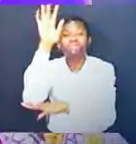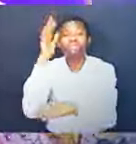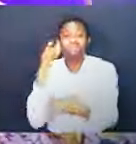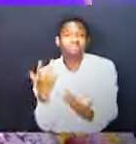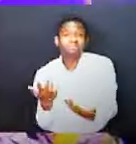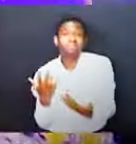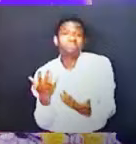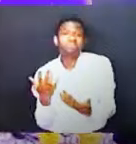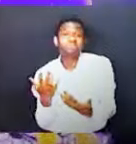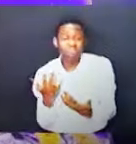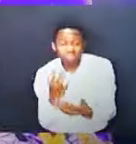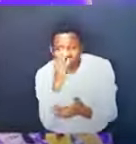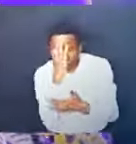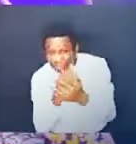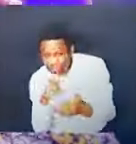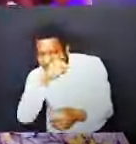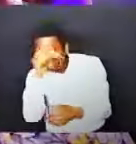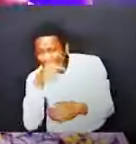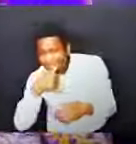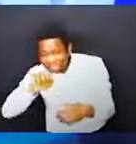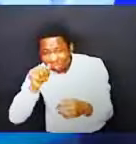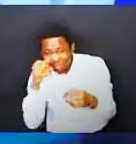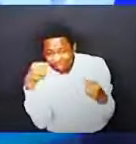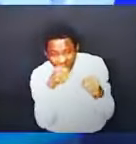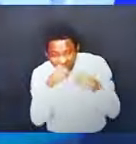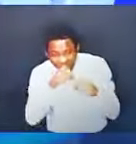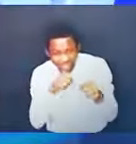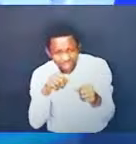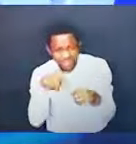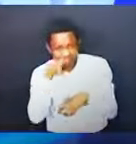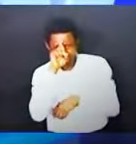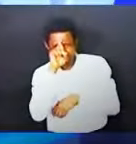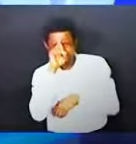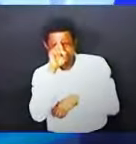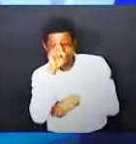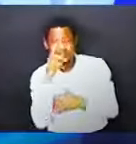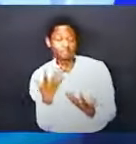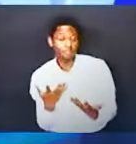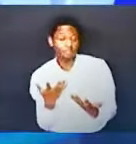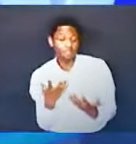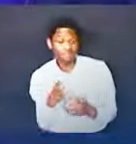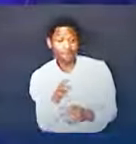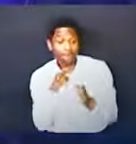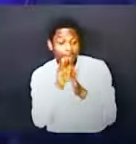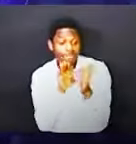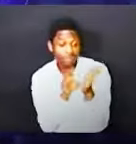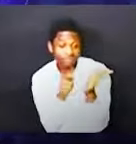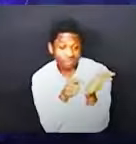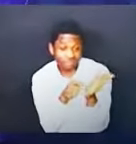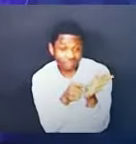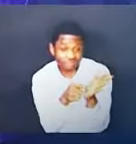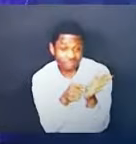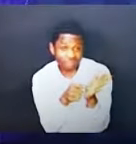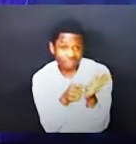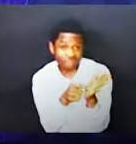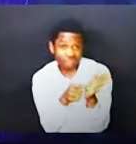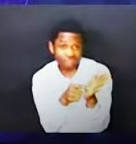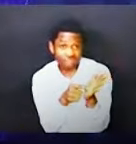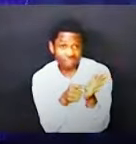Some of you are still fighting. But you see, the Bible says that blessed is the man